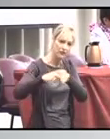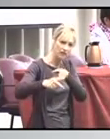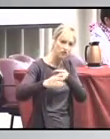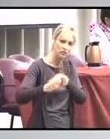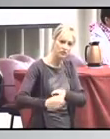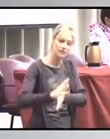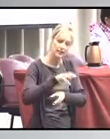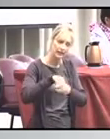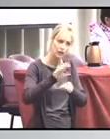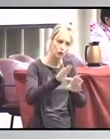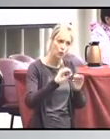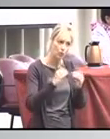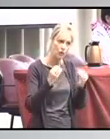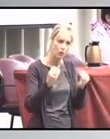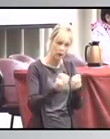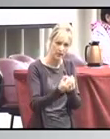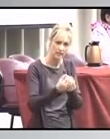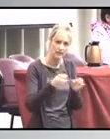within your organization.